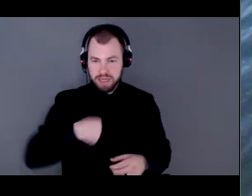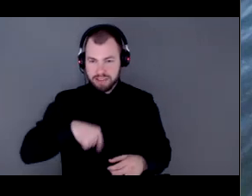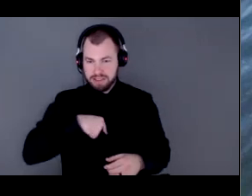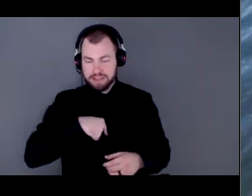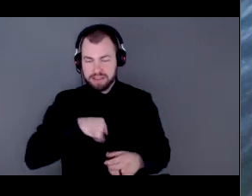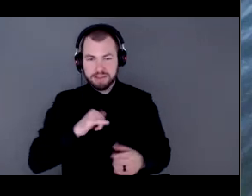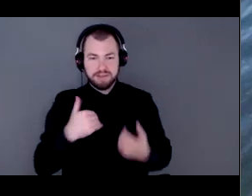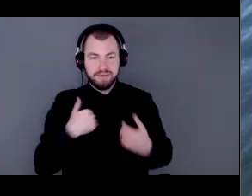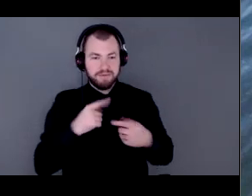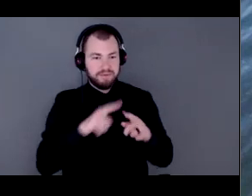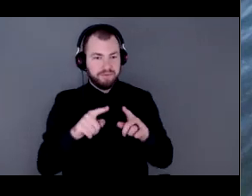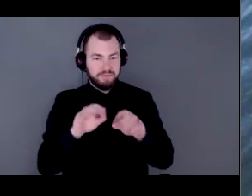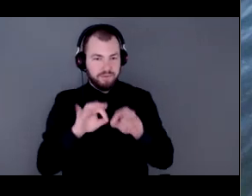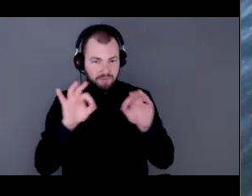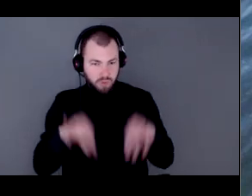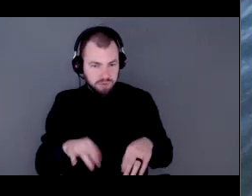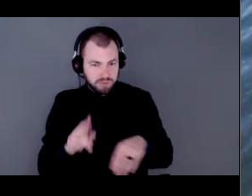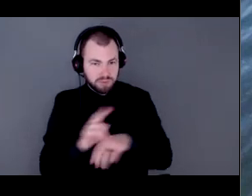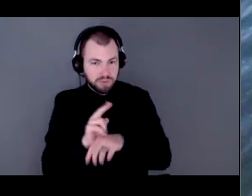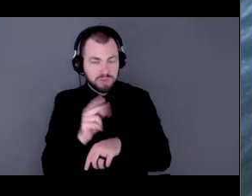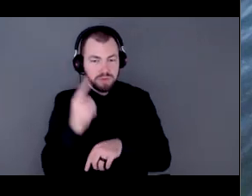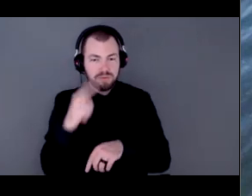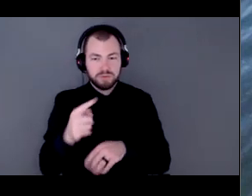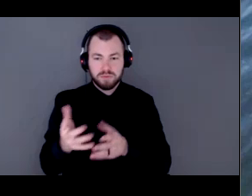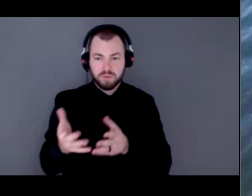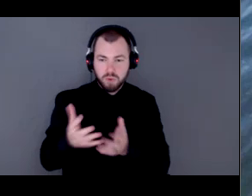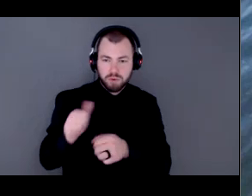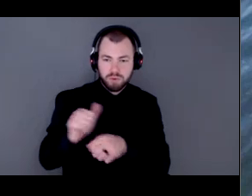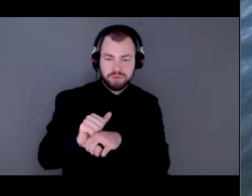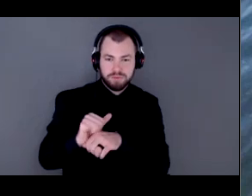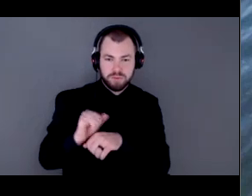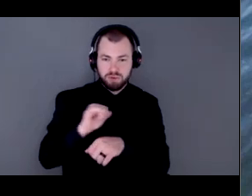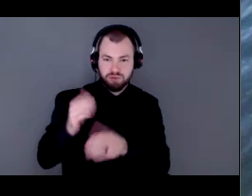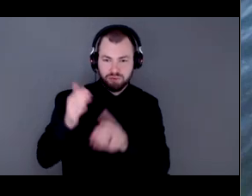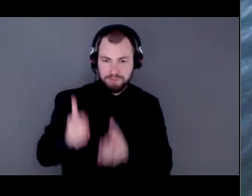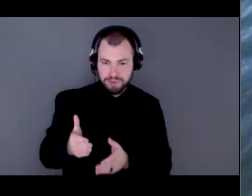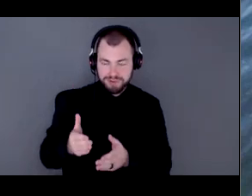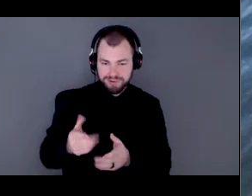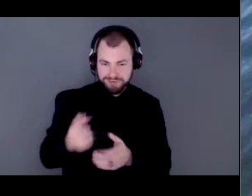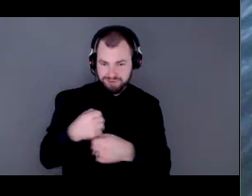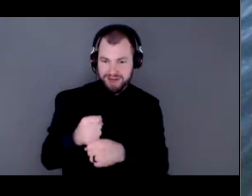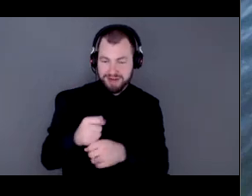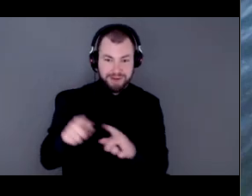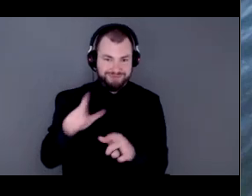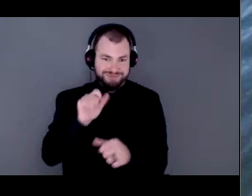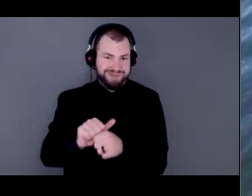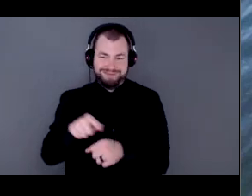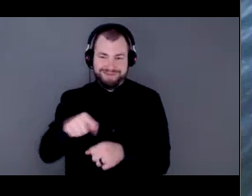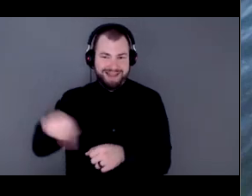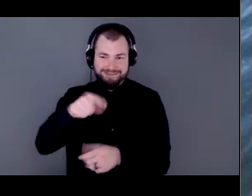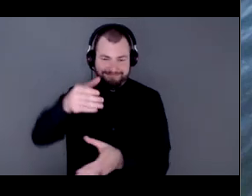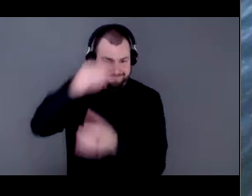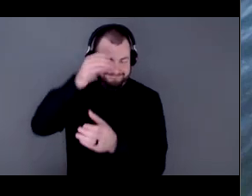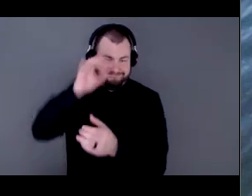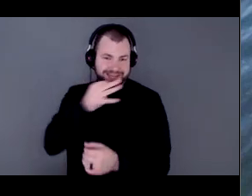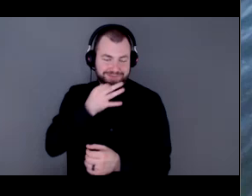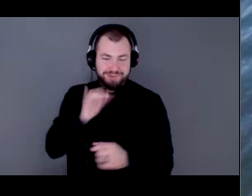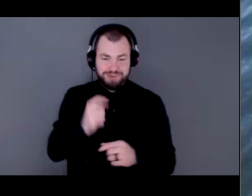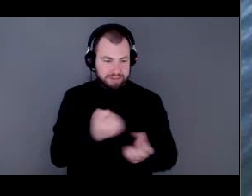to work with the shrimpers on how to create the bags. But really, the shrimpers know how to do it. They figured it all out. We just give them